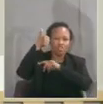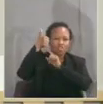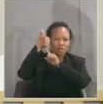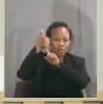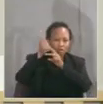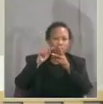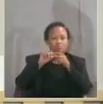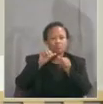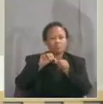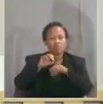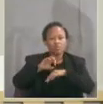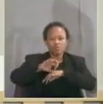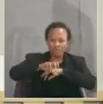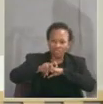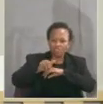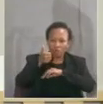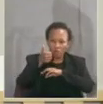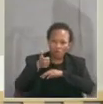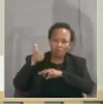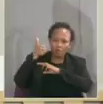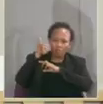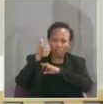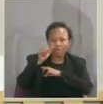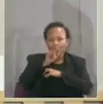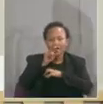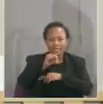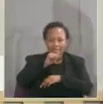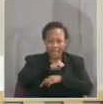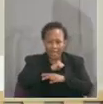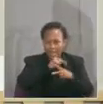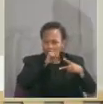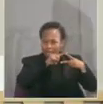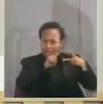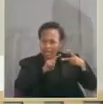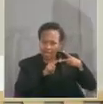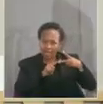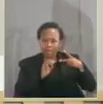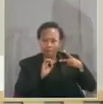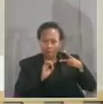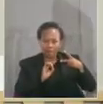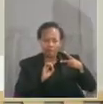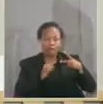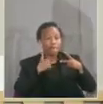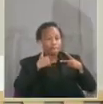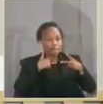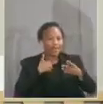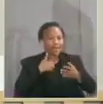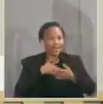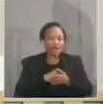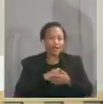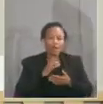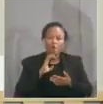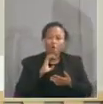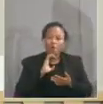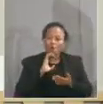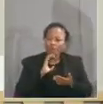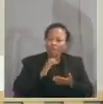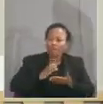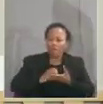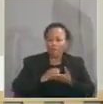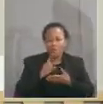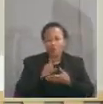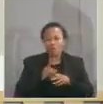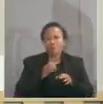the Provincial Commissioner of KwaZulu-Natal, and I can confirm that the